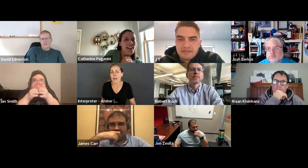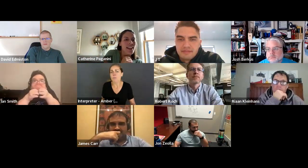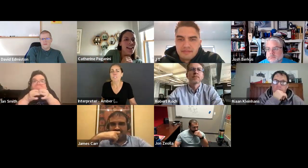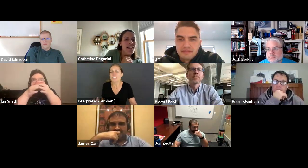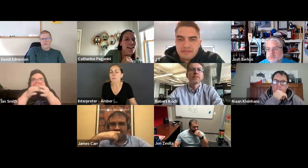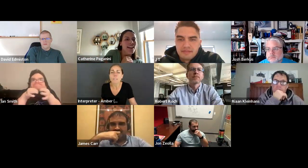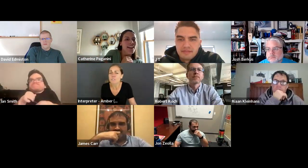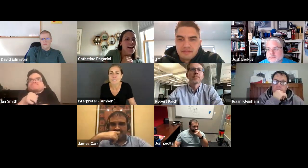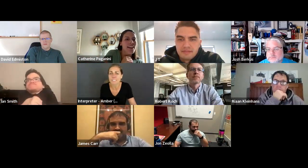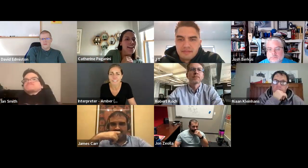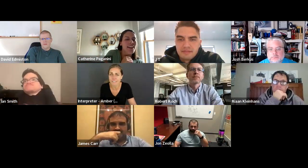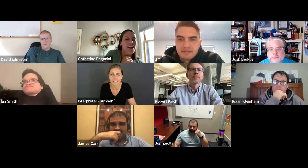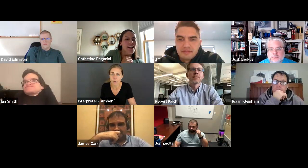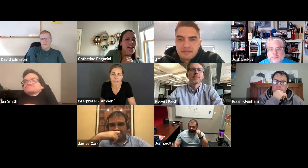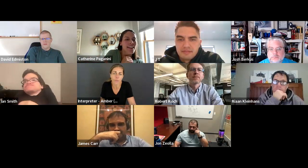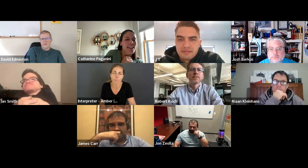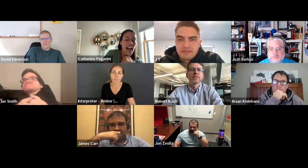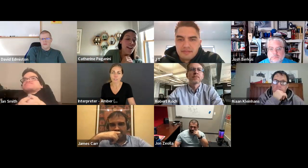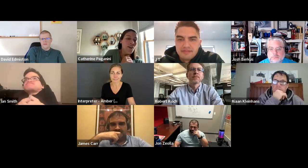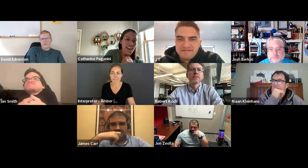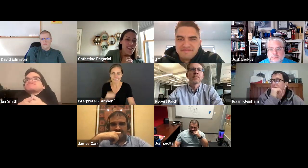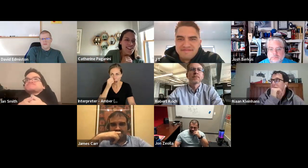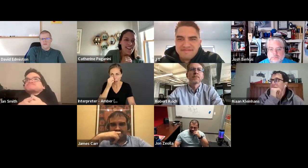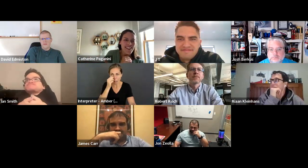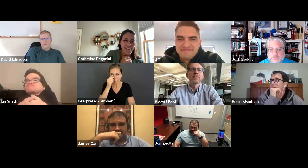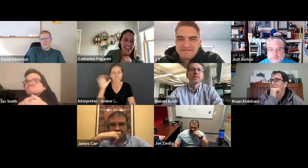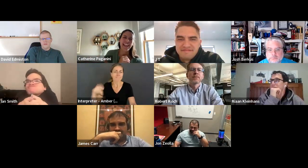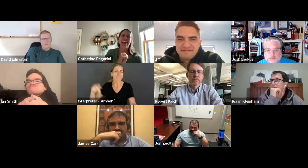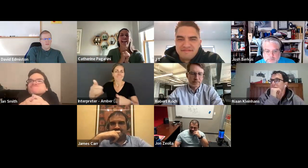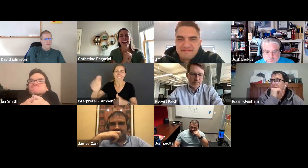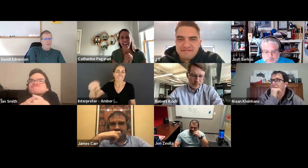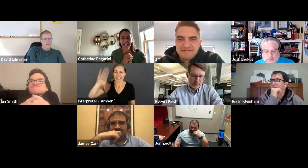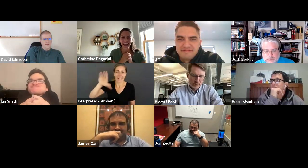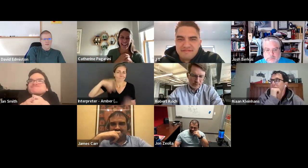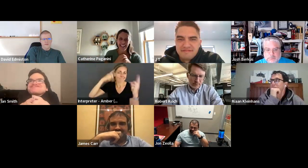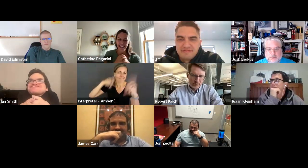Yeah, I was just saying, we just set this whole thing up. So I know. It's